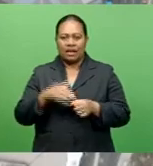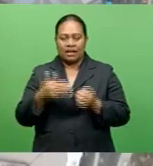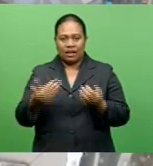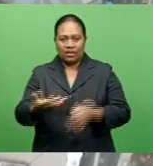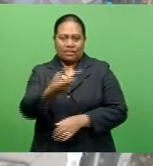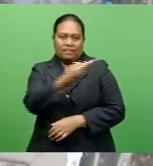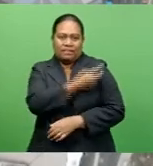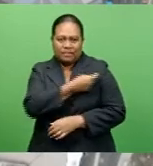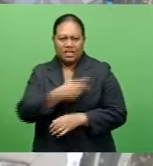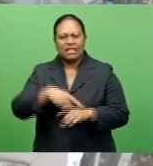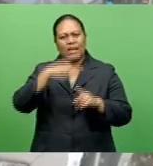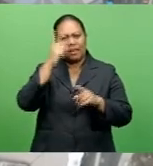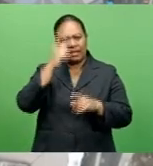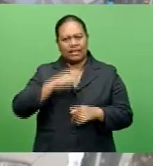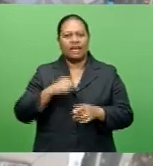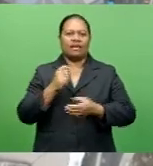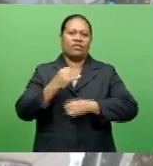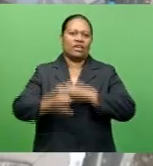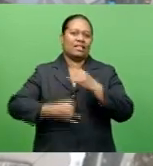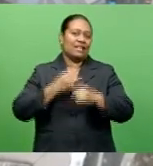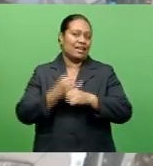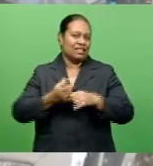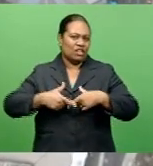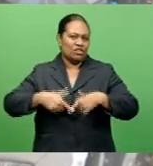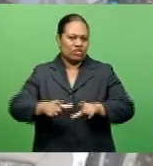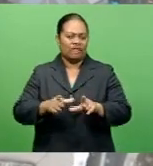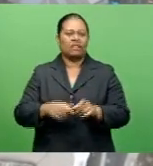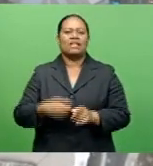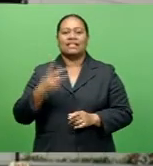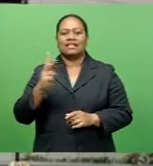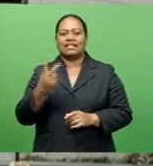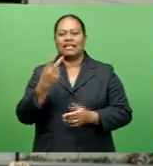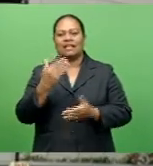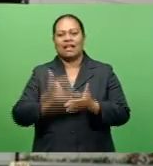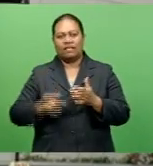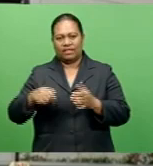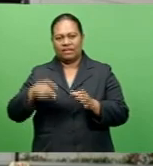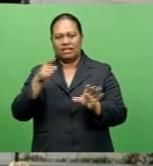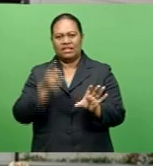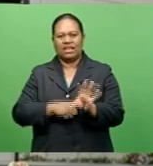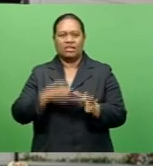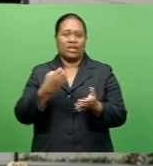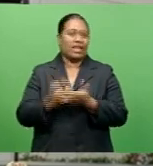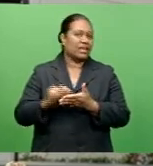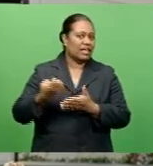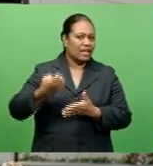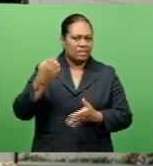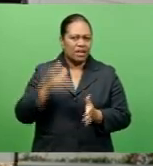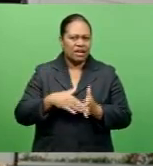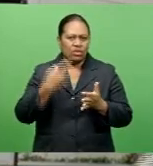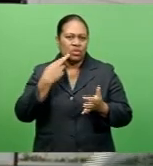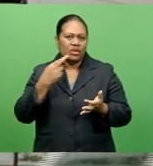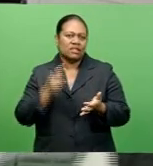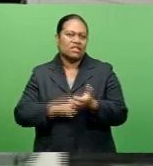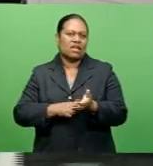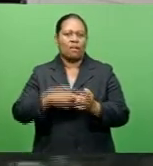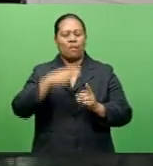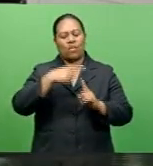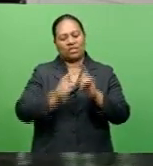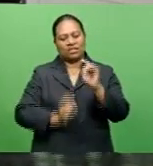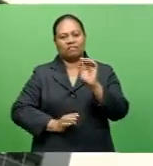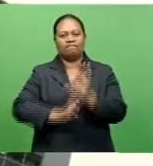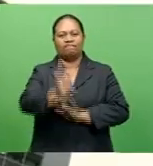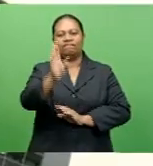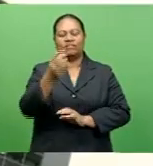vaccination and the possible international travel in the second half of the year, the economy is anticipated to register positive growth